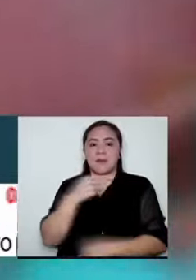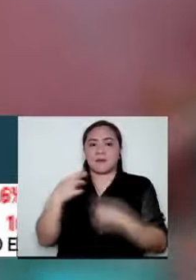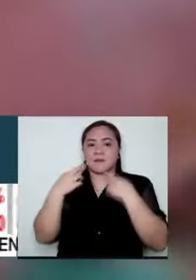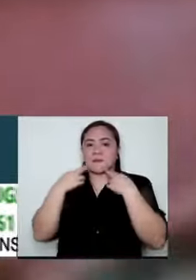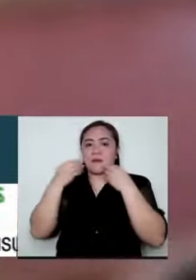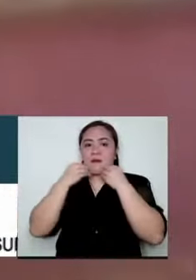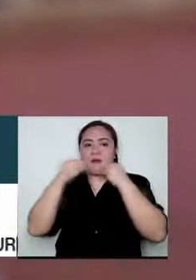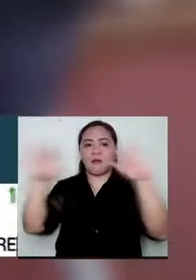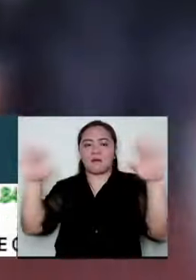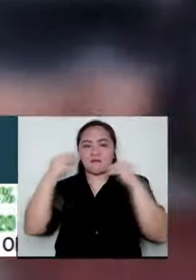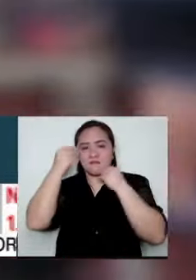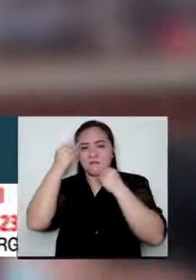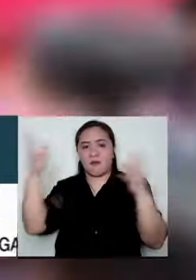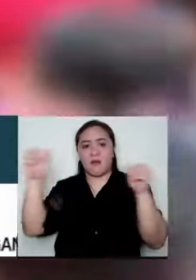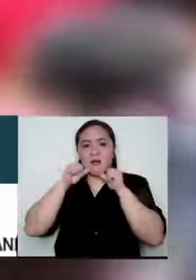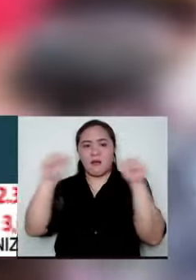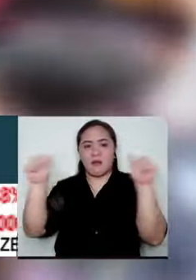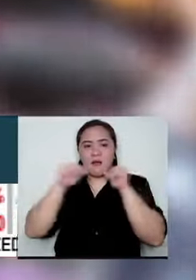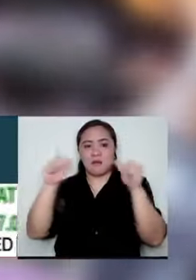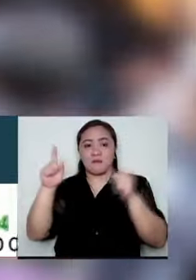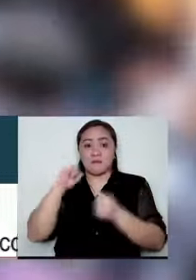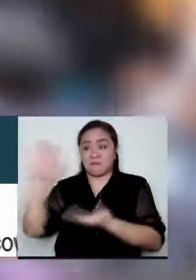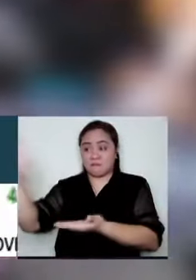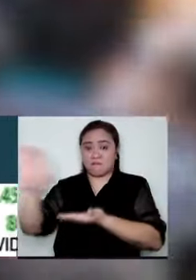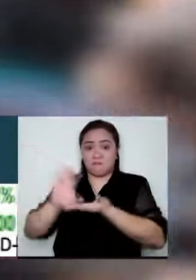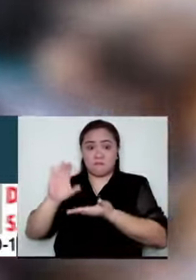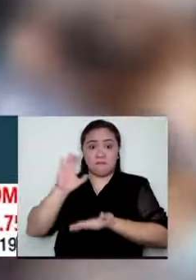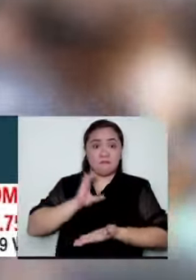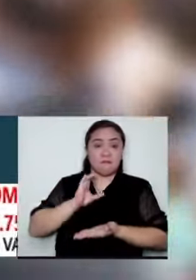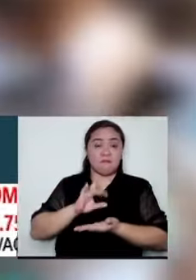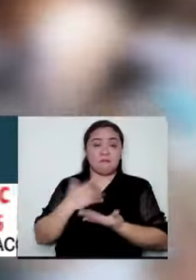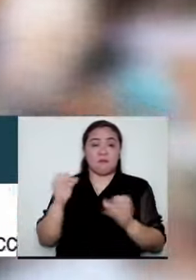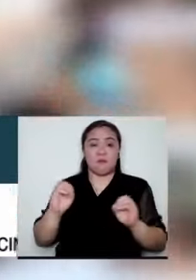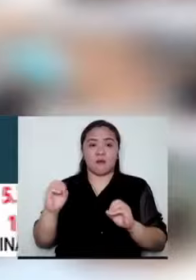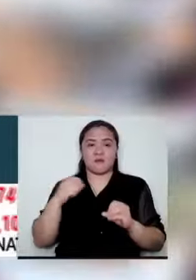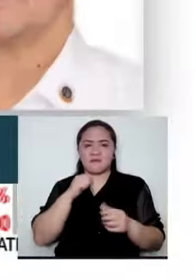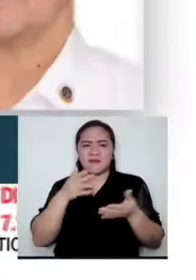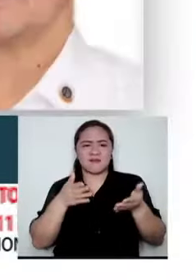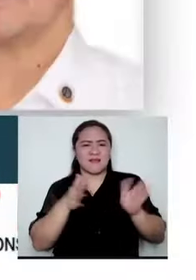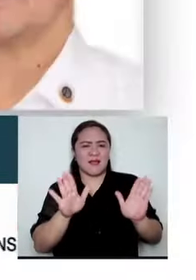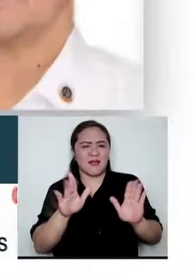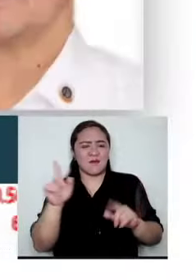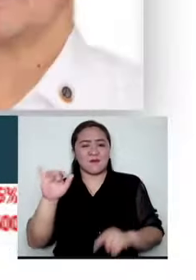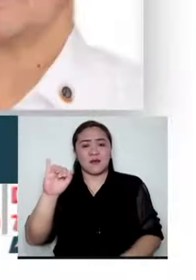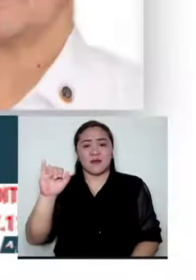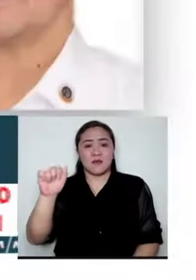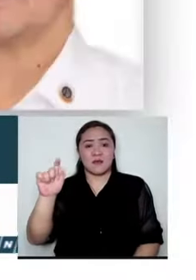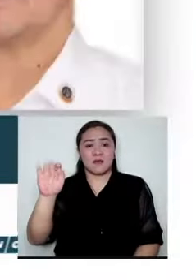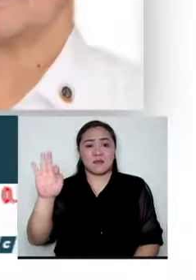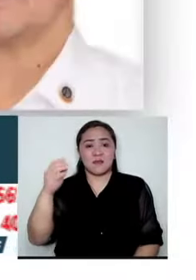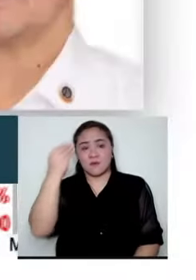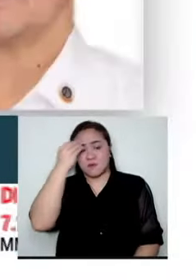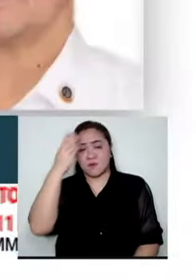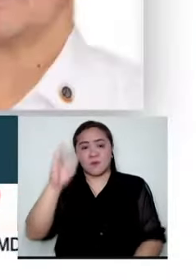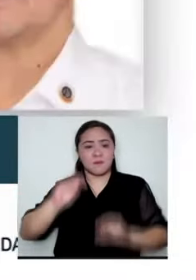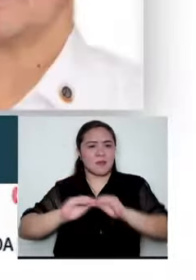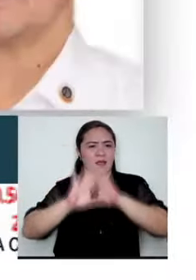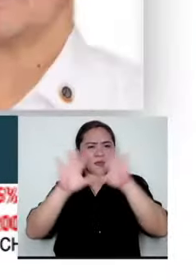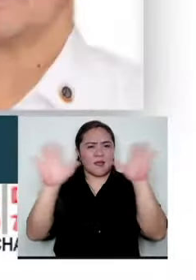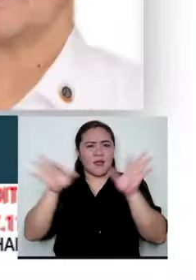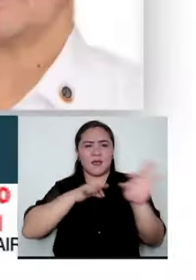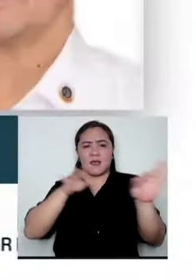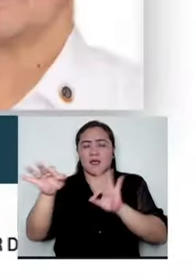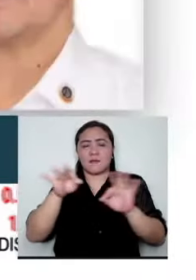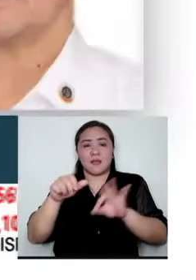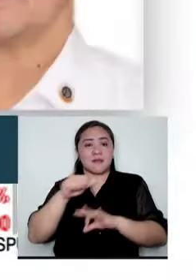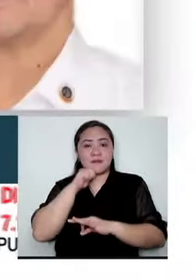unvaccinated will not receive cash aid and will not be allowed to go out. Guevara says the IATF had already clarified it will